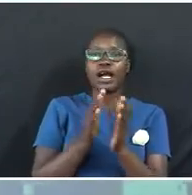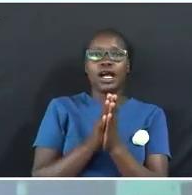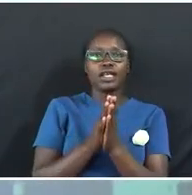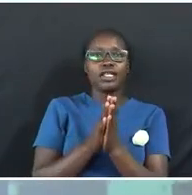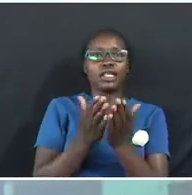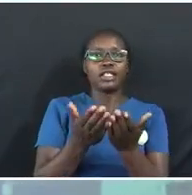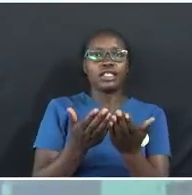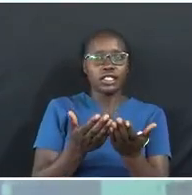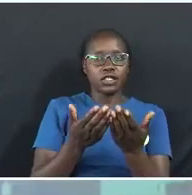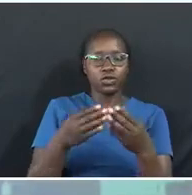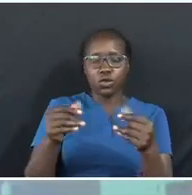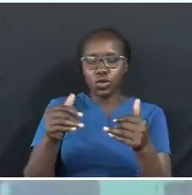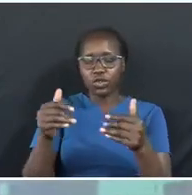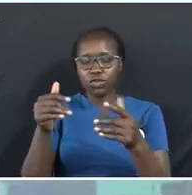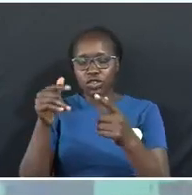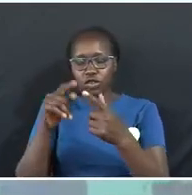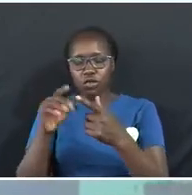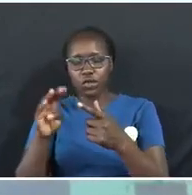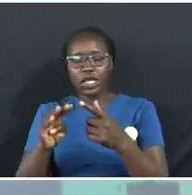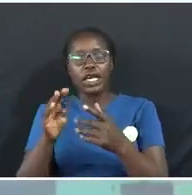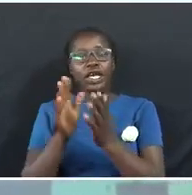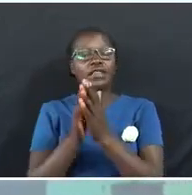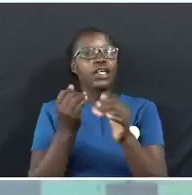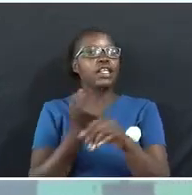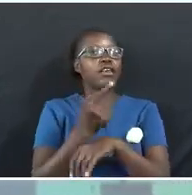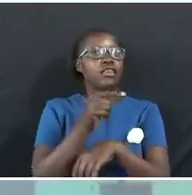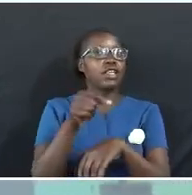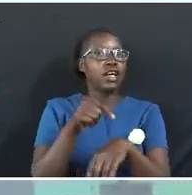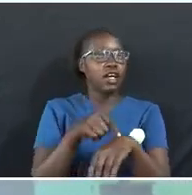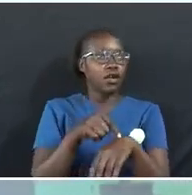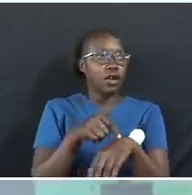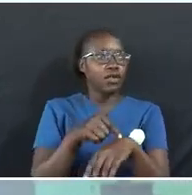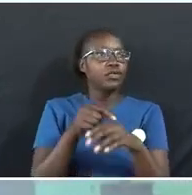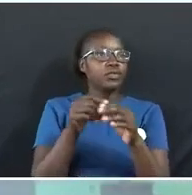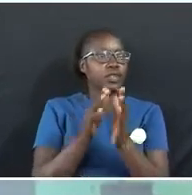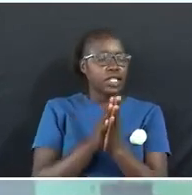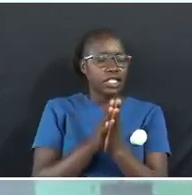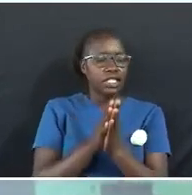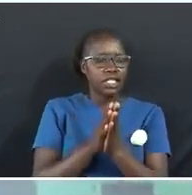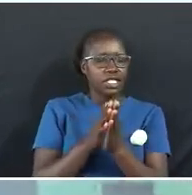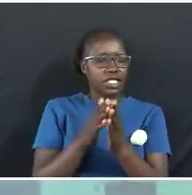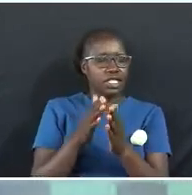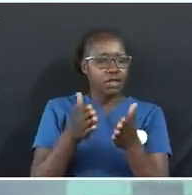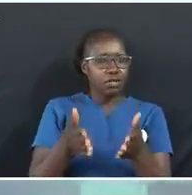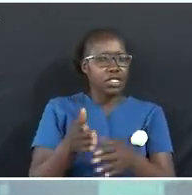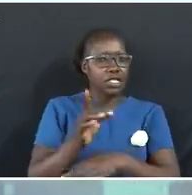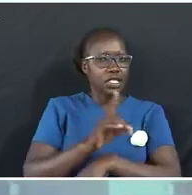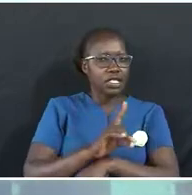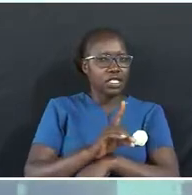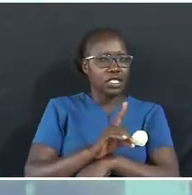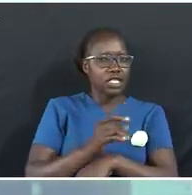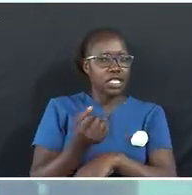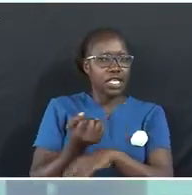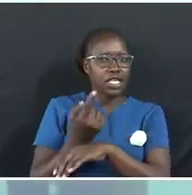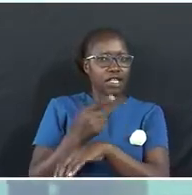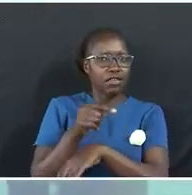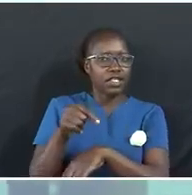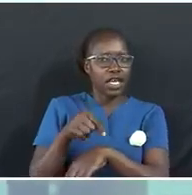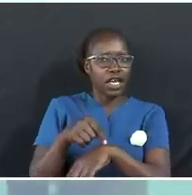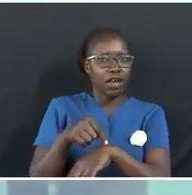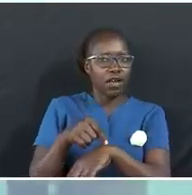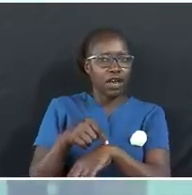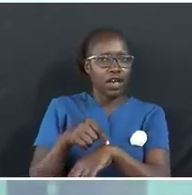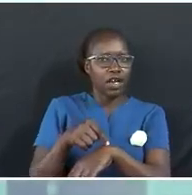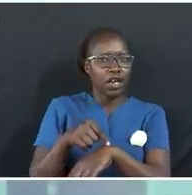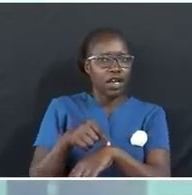will qualify to be in the 11th hour. If he says yes, if the 11th hour, the time of the